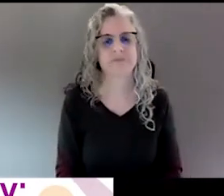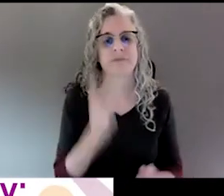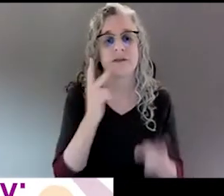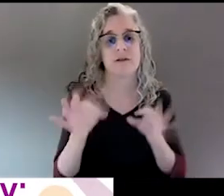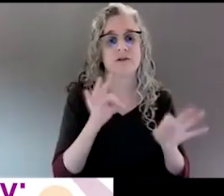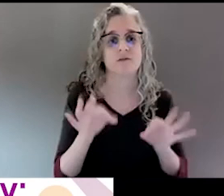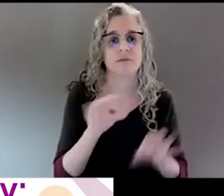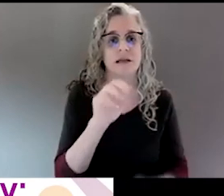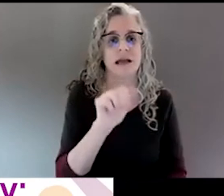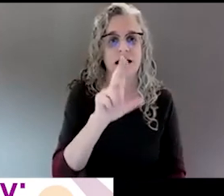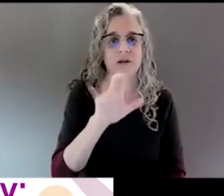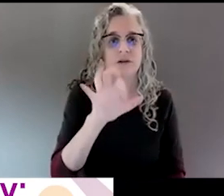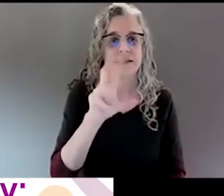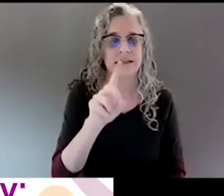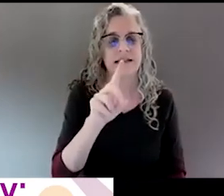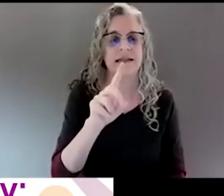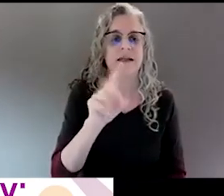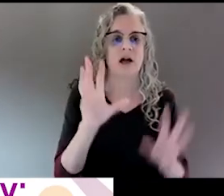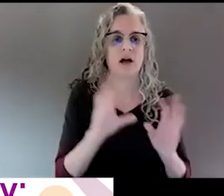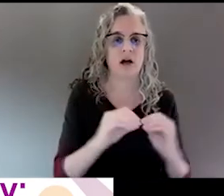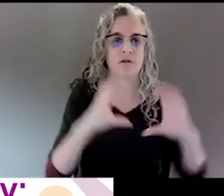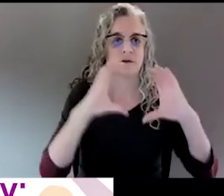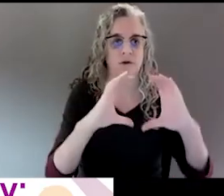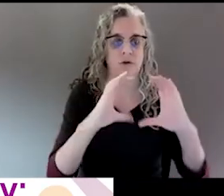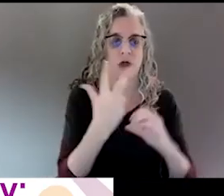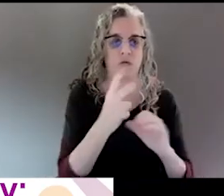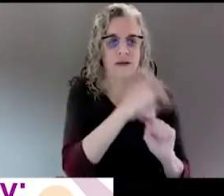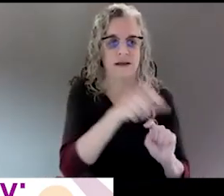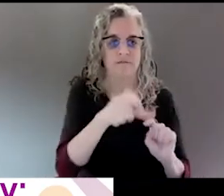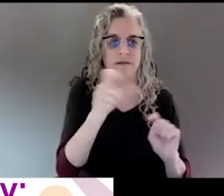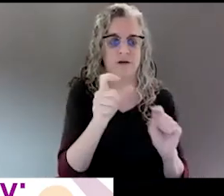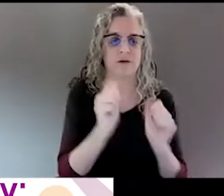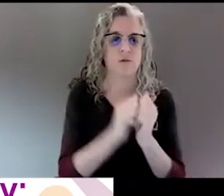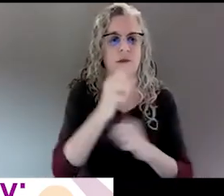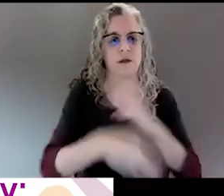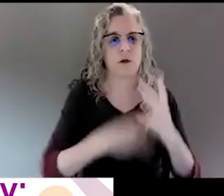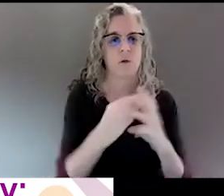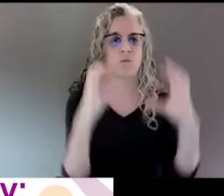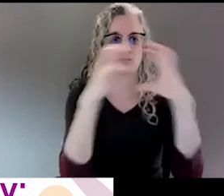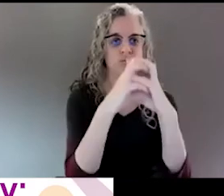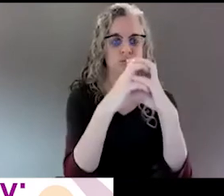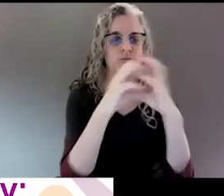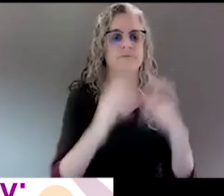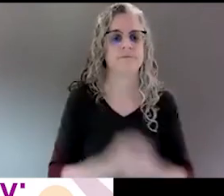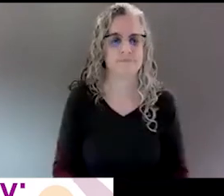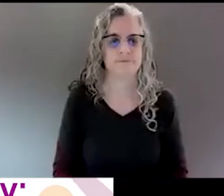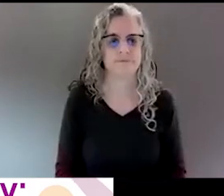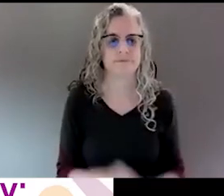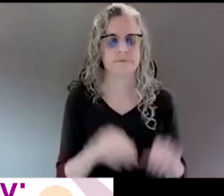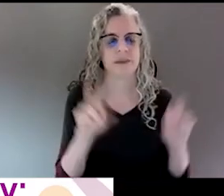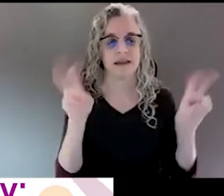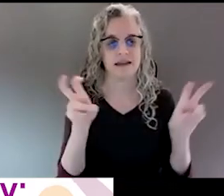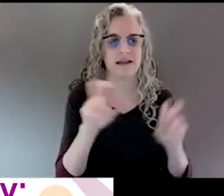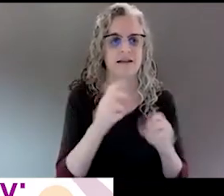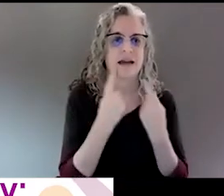logo, 3 figures holding the AUCD globe logo. Text: achieving equity, leading the